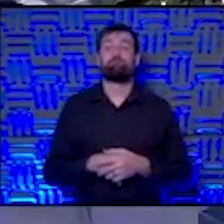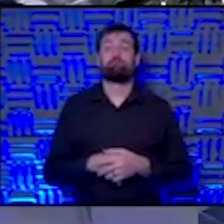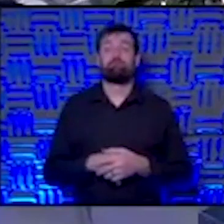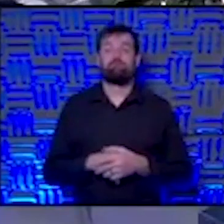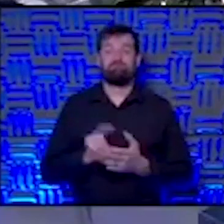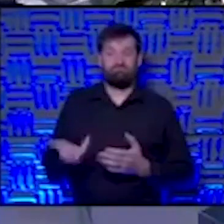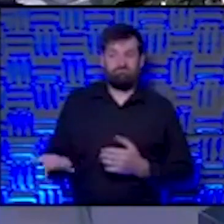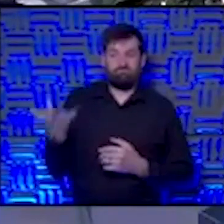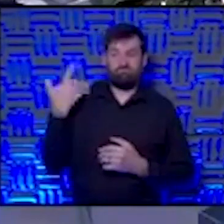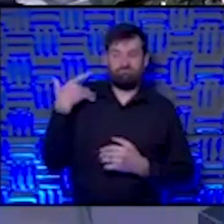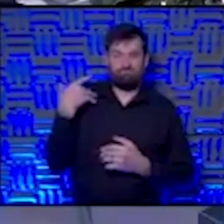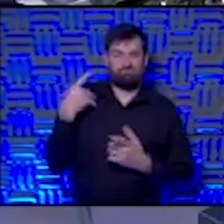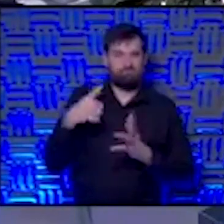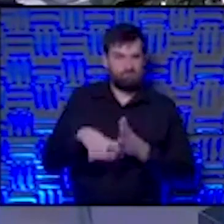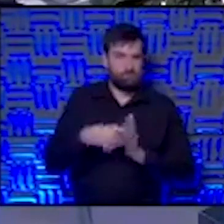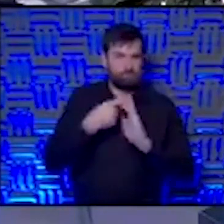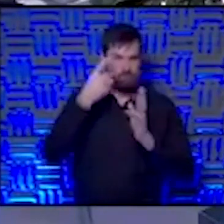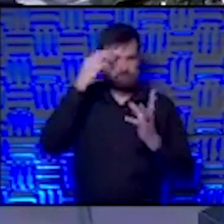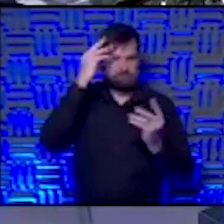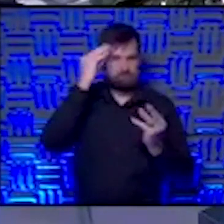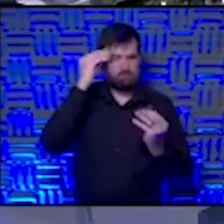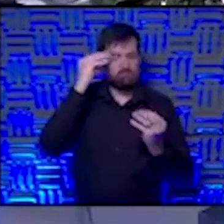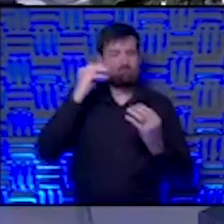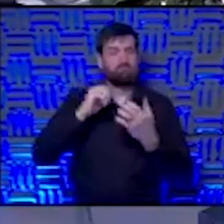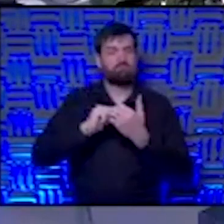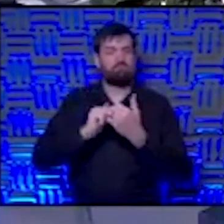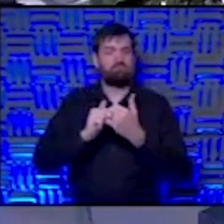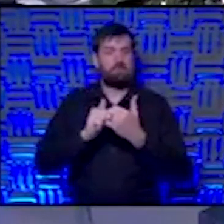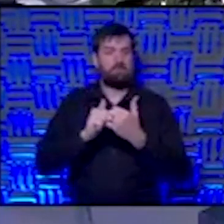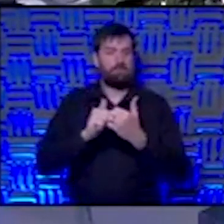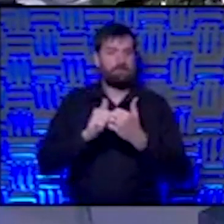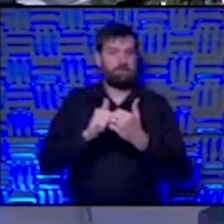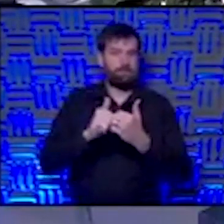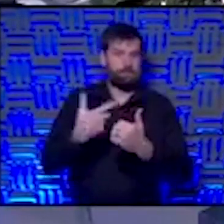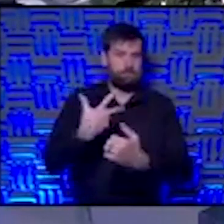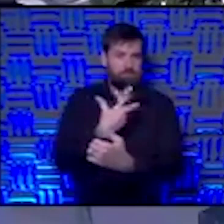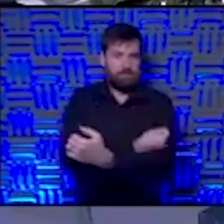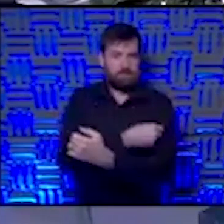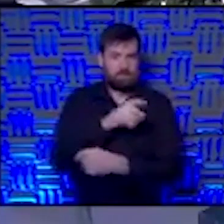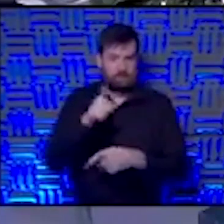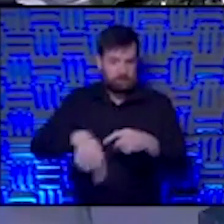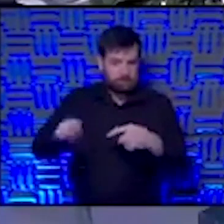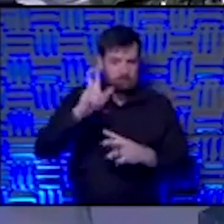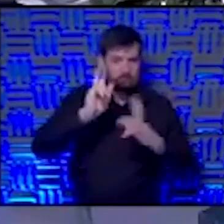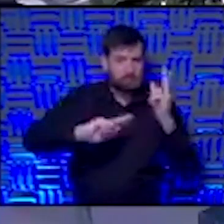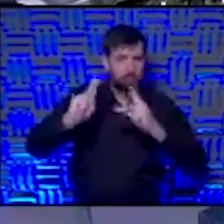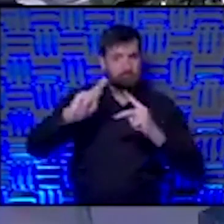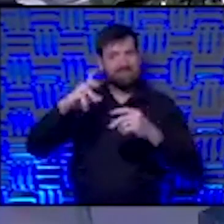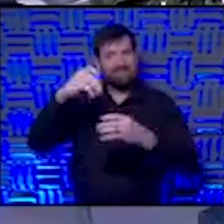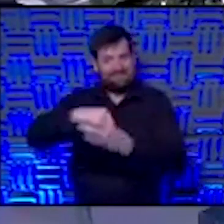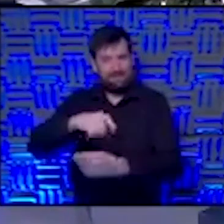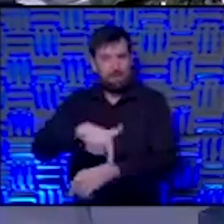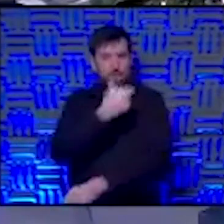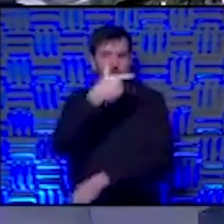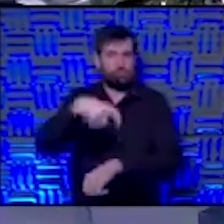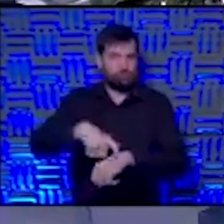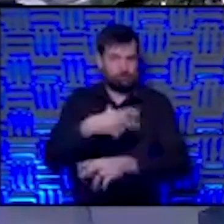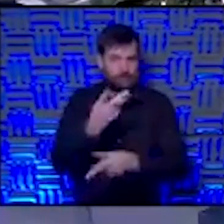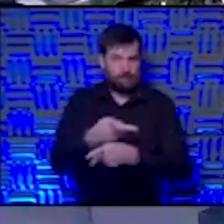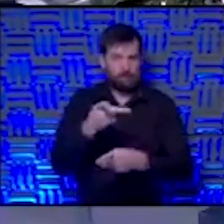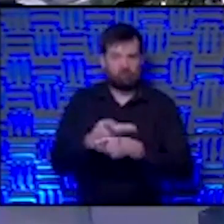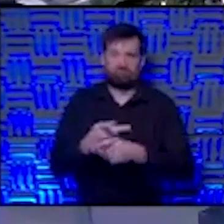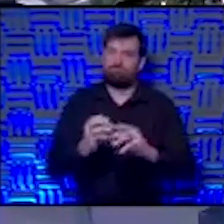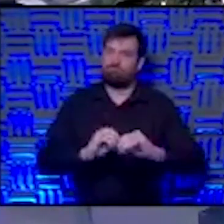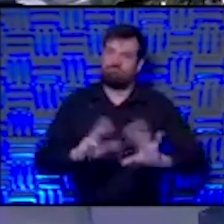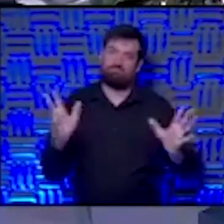early on as we started thinking about how to vaccinate all of these folks in the long-term care setting, it became really clear